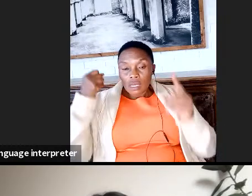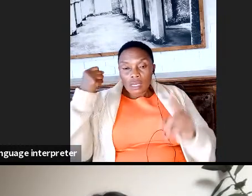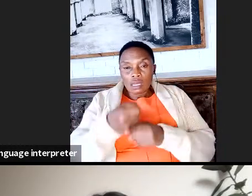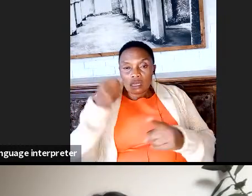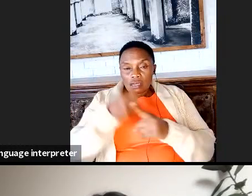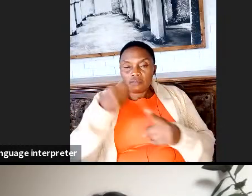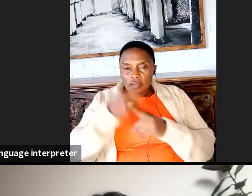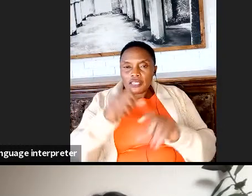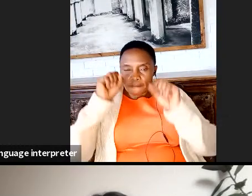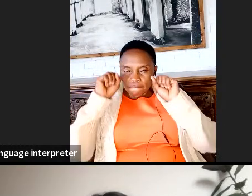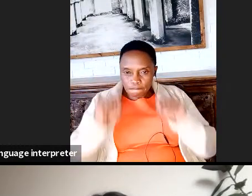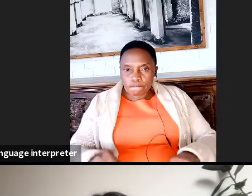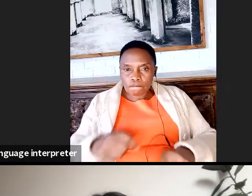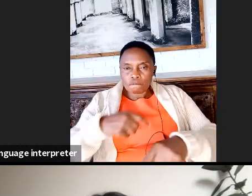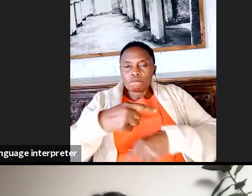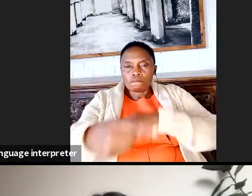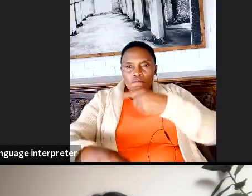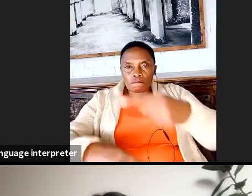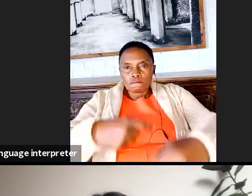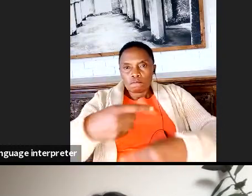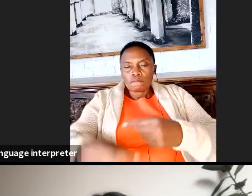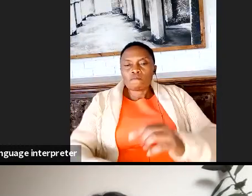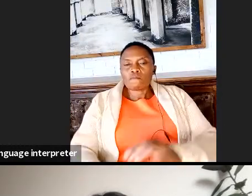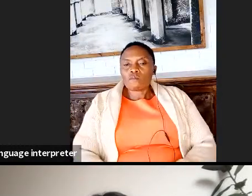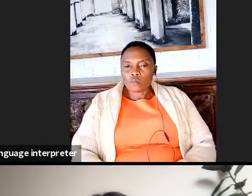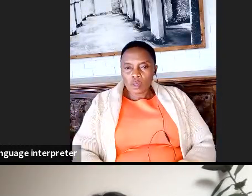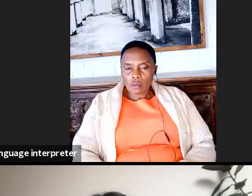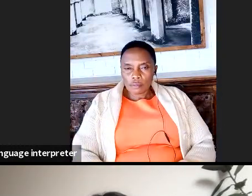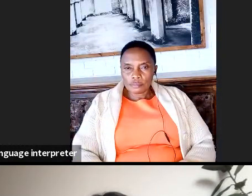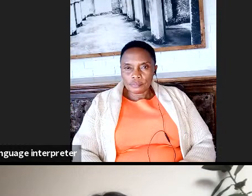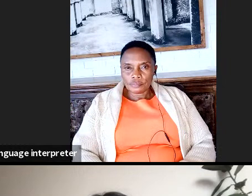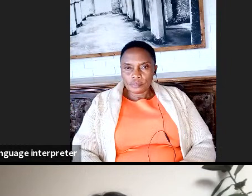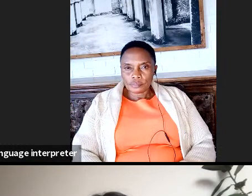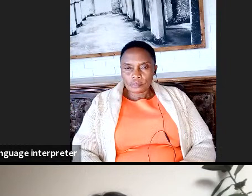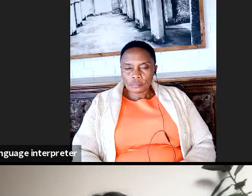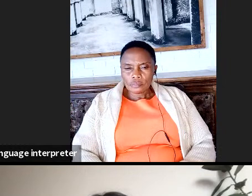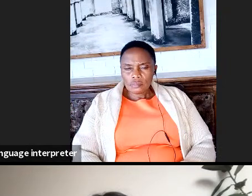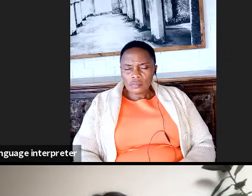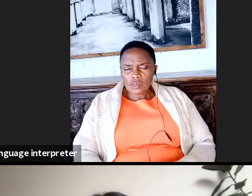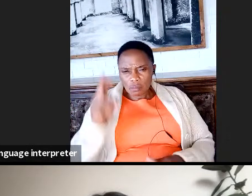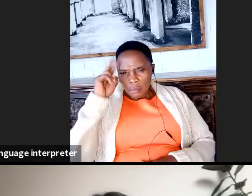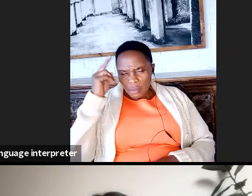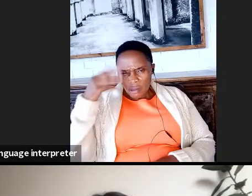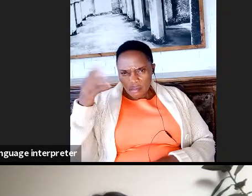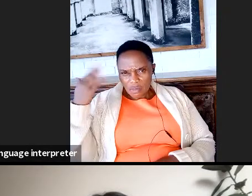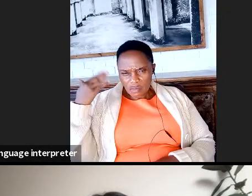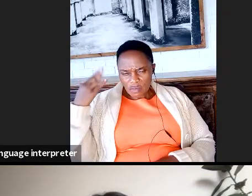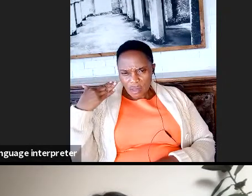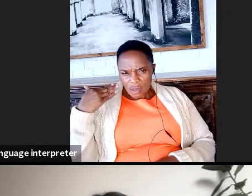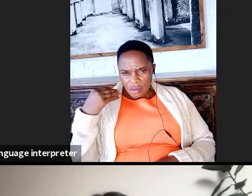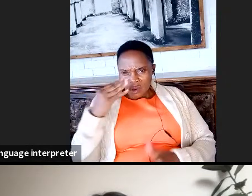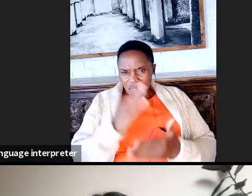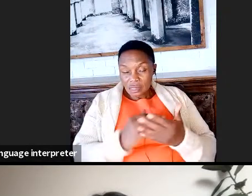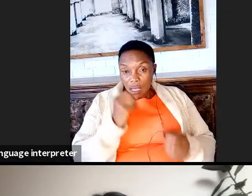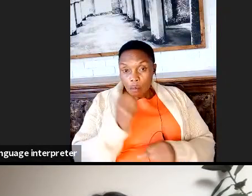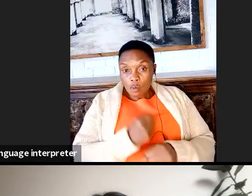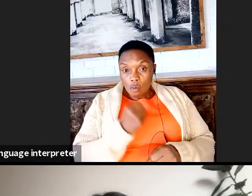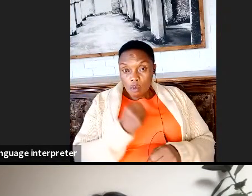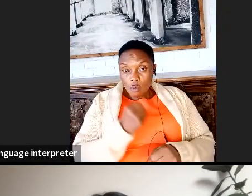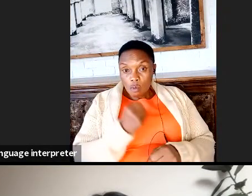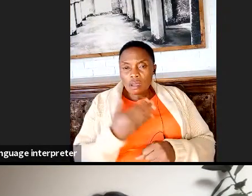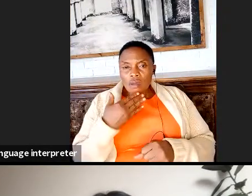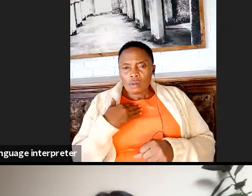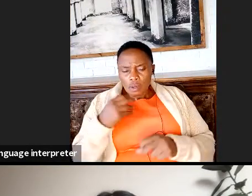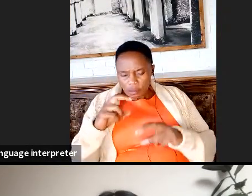engagement. Sometimes the other day I was doing some work, and I wanted to find out the status